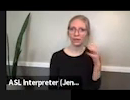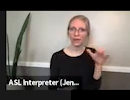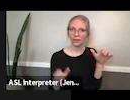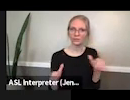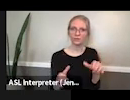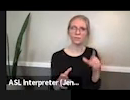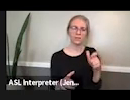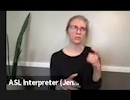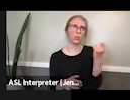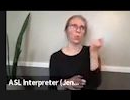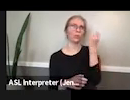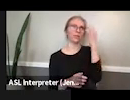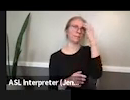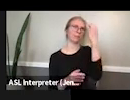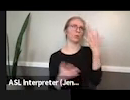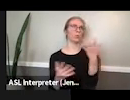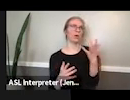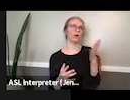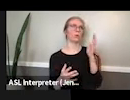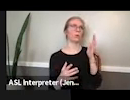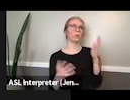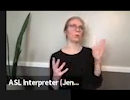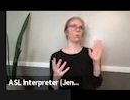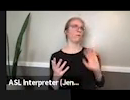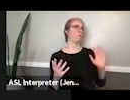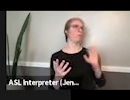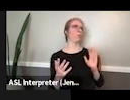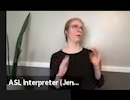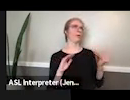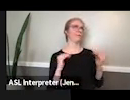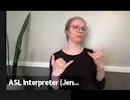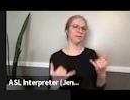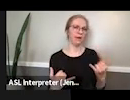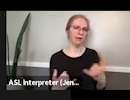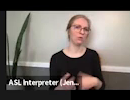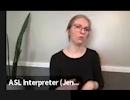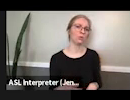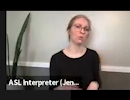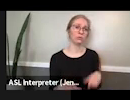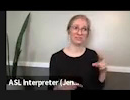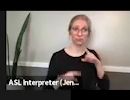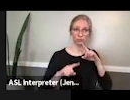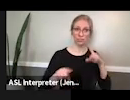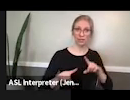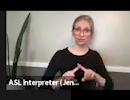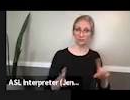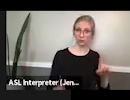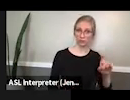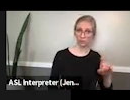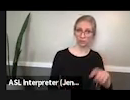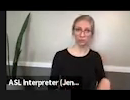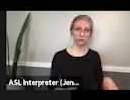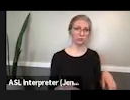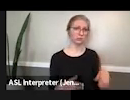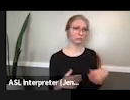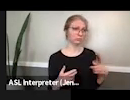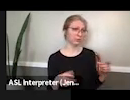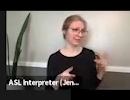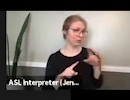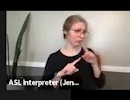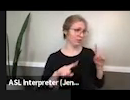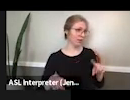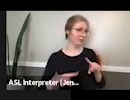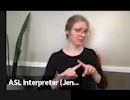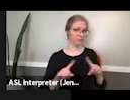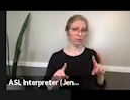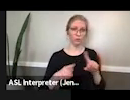it was before and what it is now. And does he react differently? Does a kid react differently to people